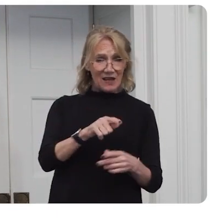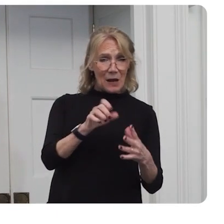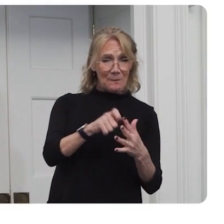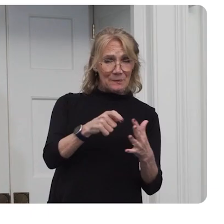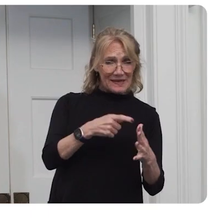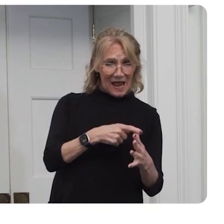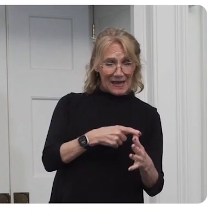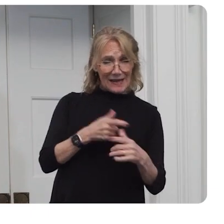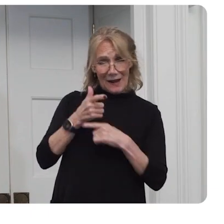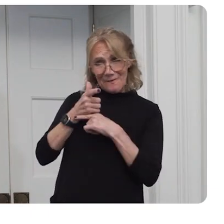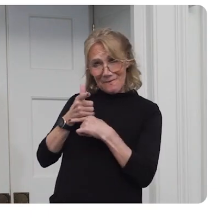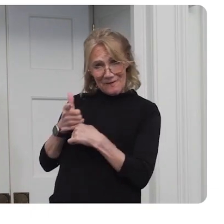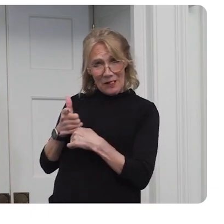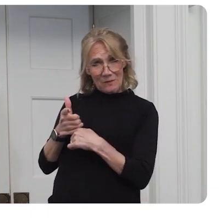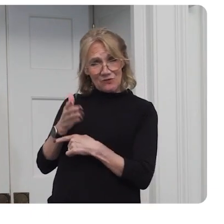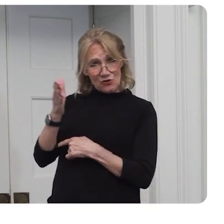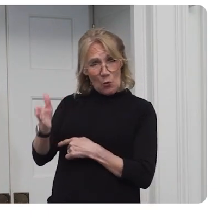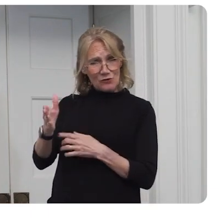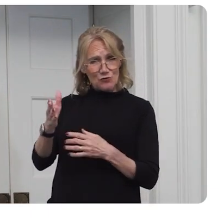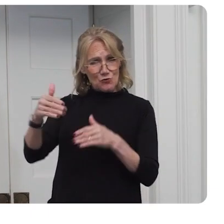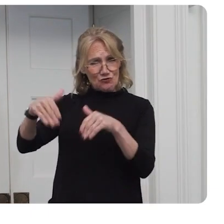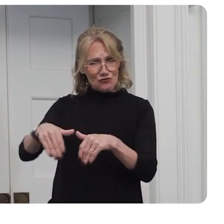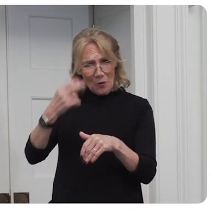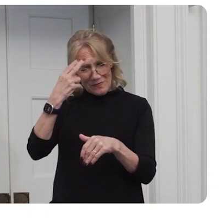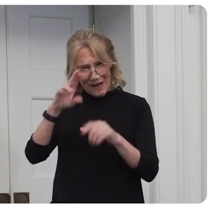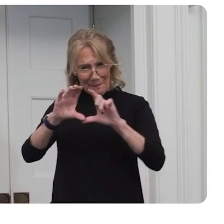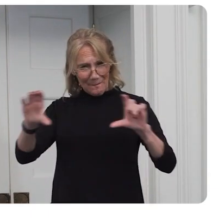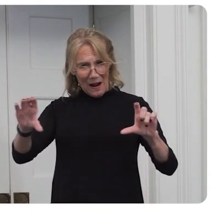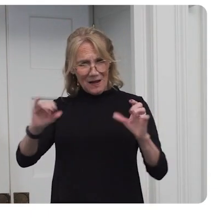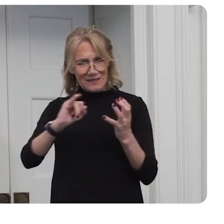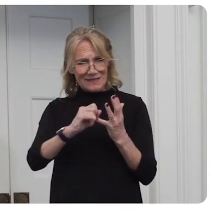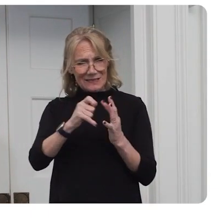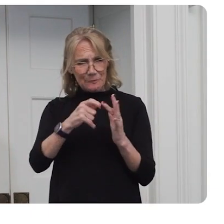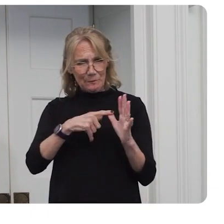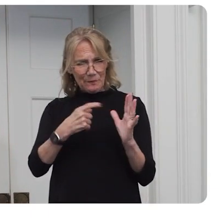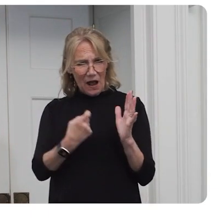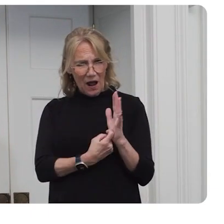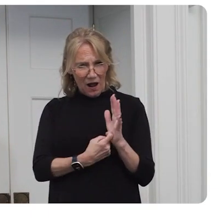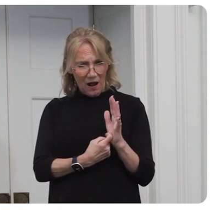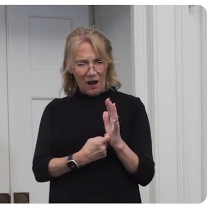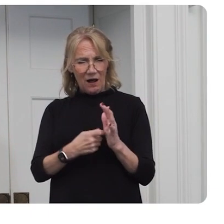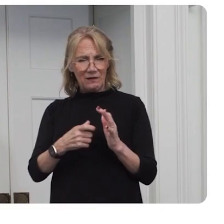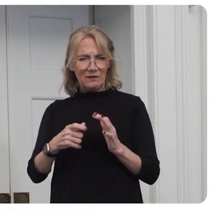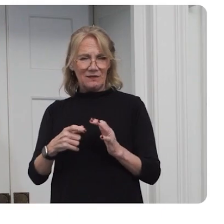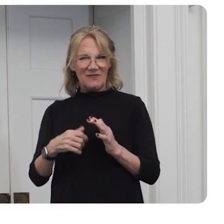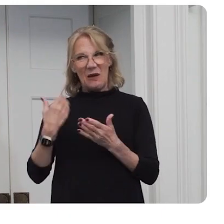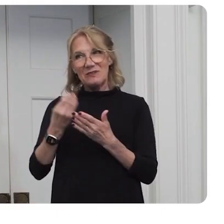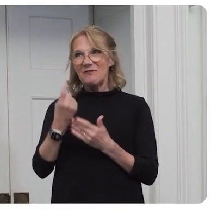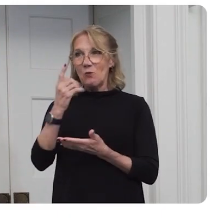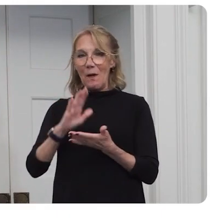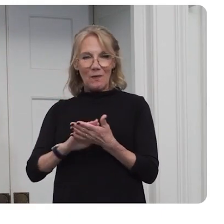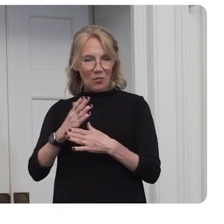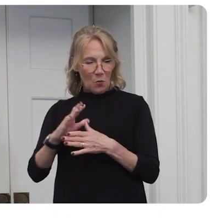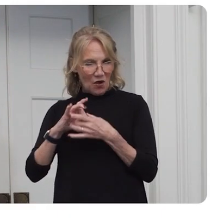PA, filmed us going to the local spa. That was after about a month of us working together, I think it was, Grace, weren't it?